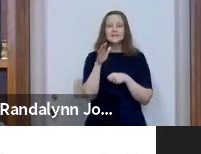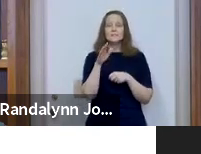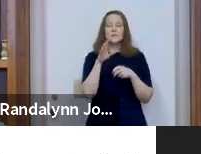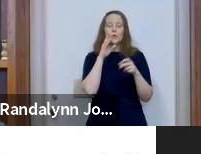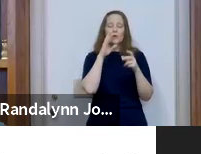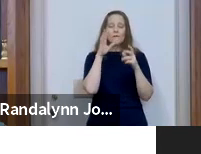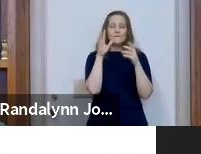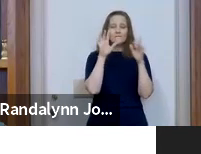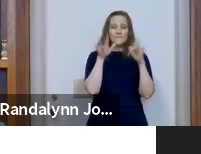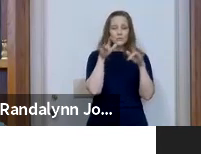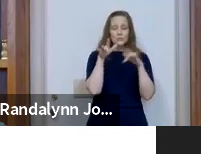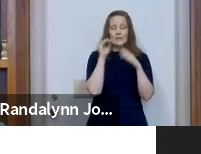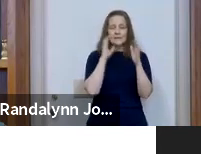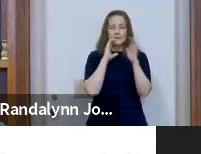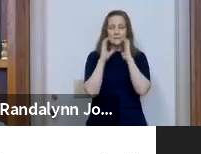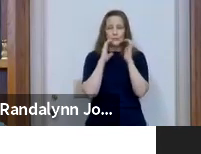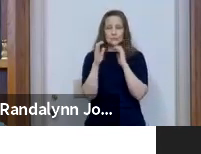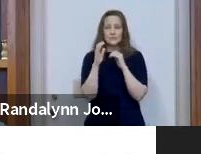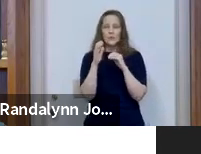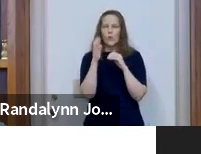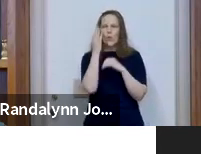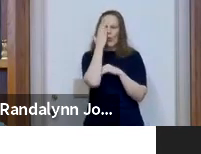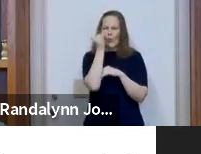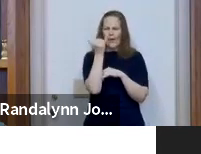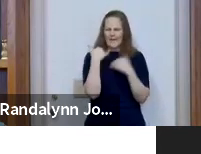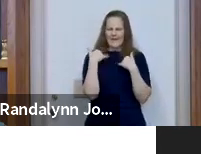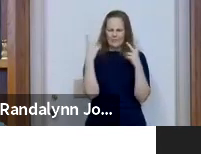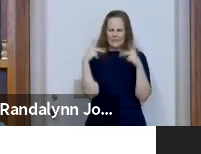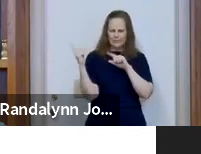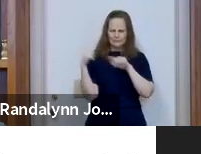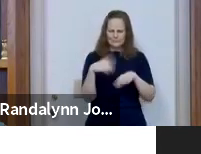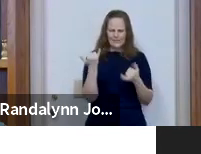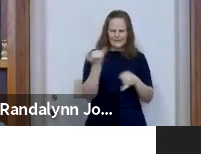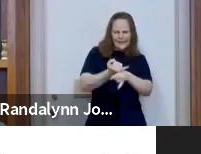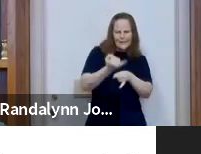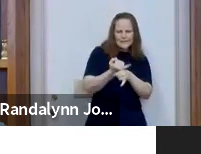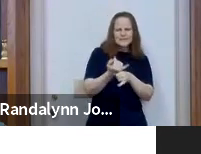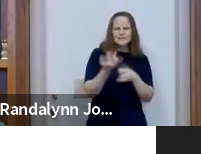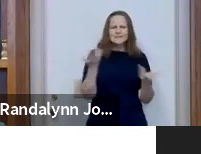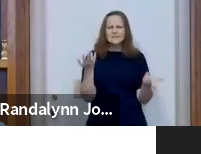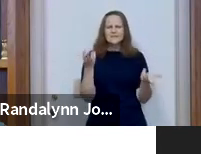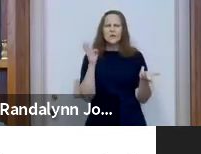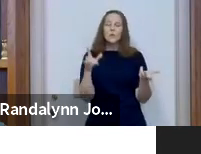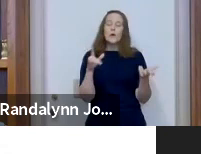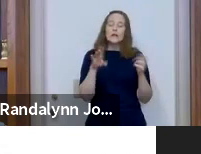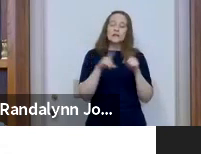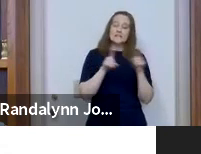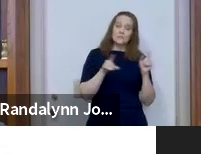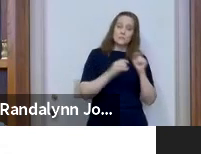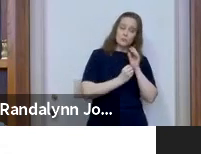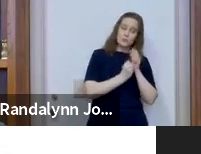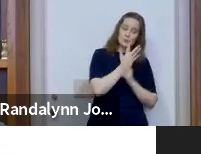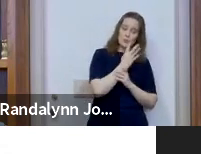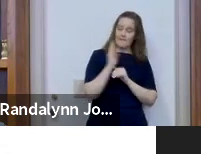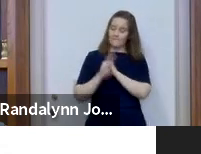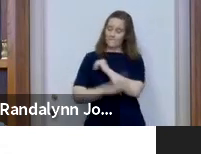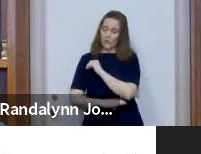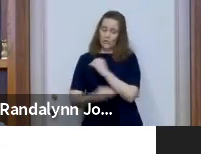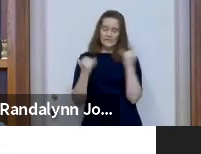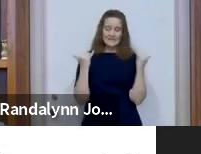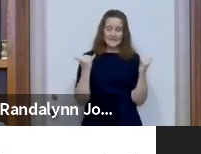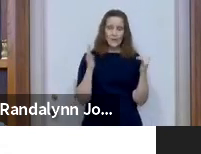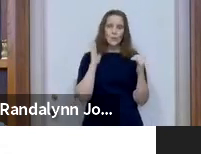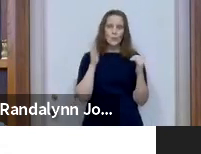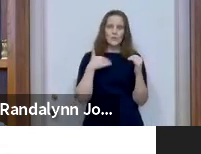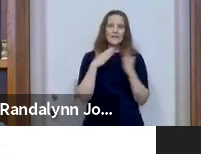needed. Some people have said, why do we have anybody coming back on campus? Well, the big difference between spring and fall and now is that we'll have students